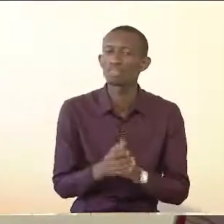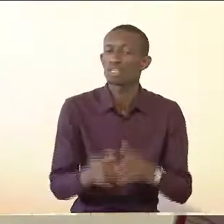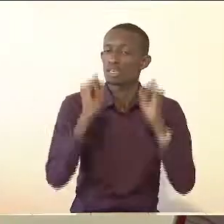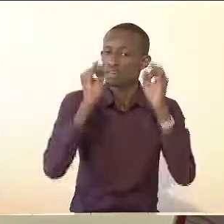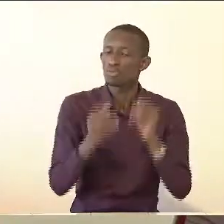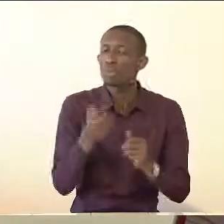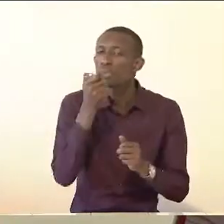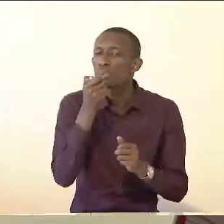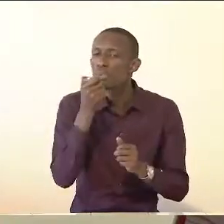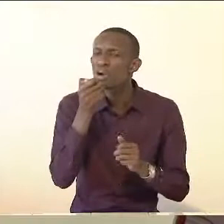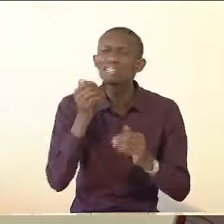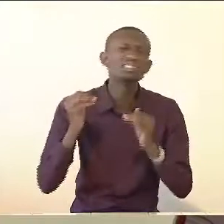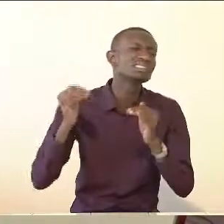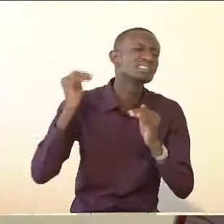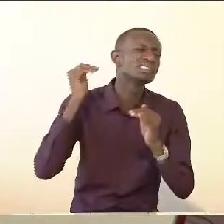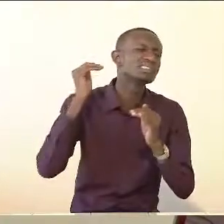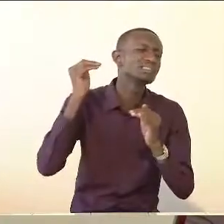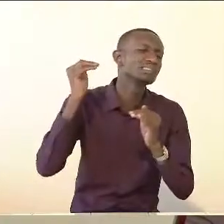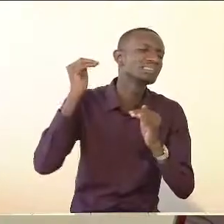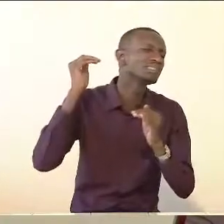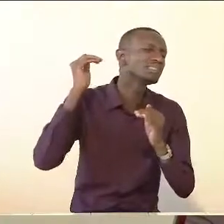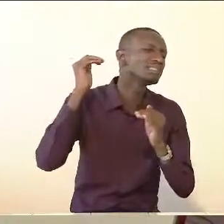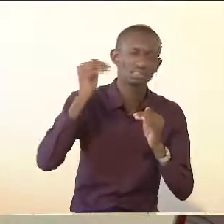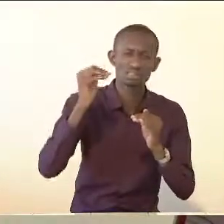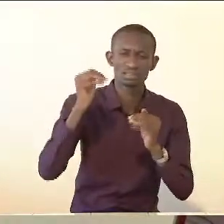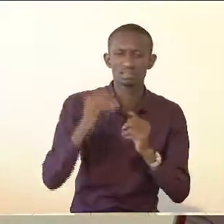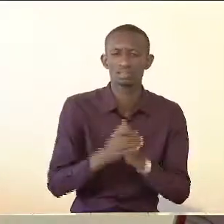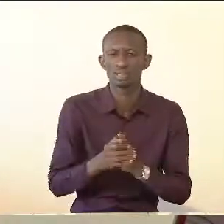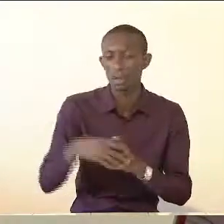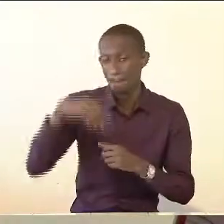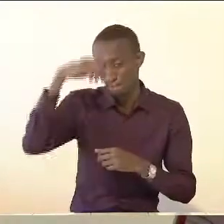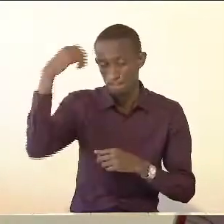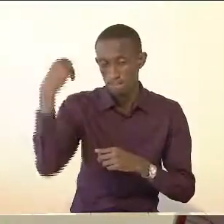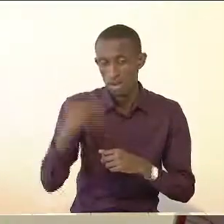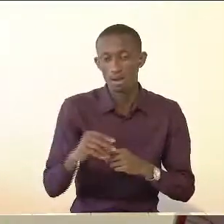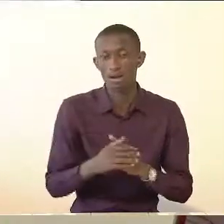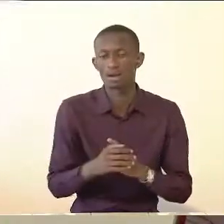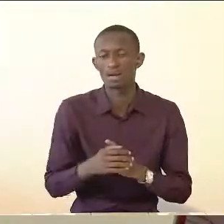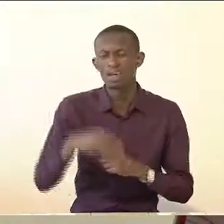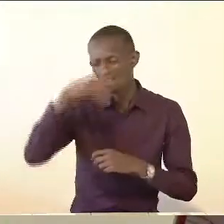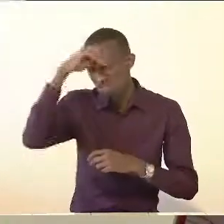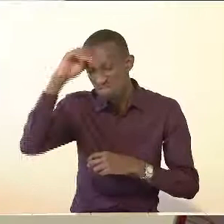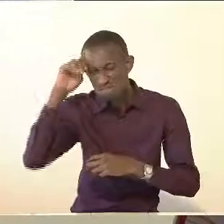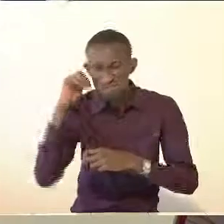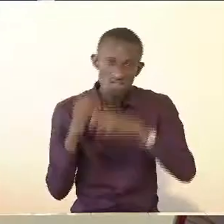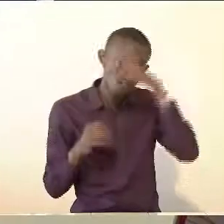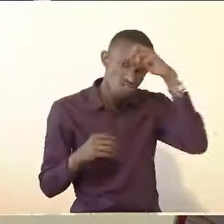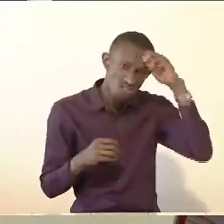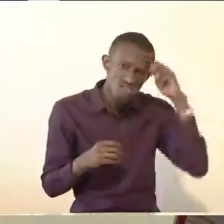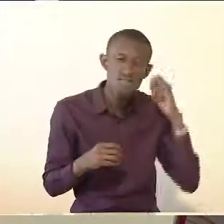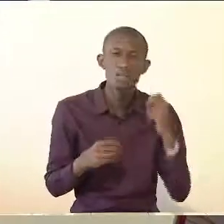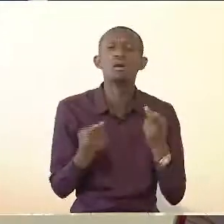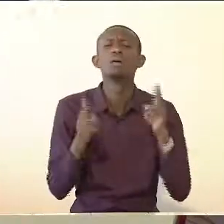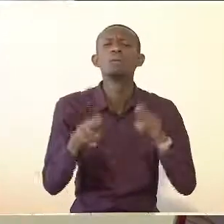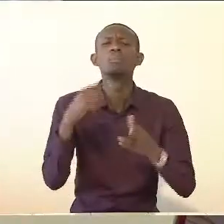low. Let me say, when the temperature is, when it is too hot, what happens